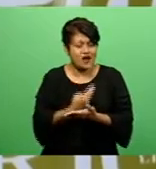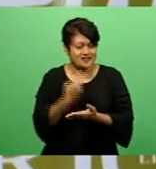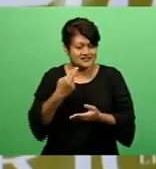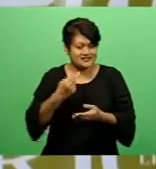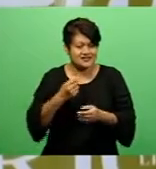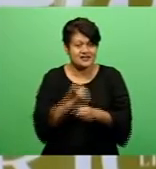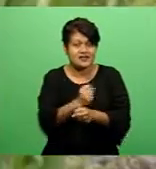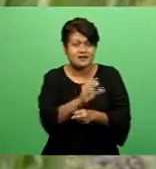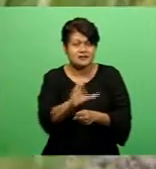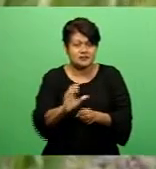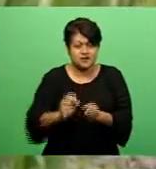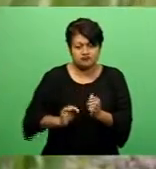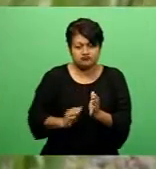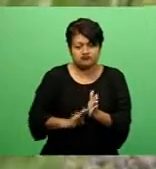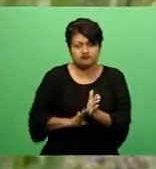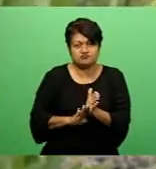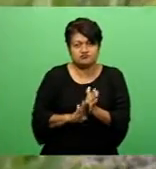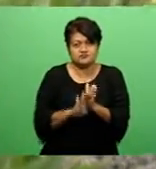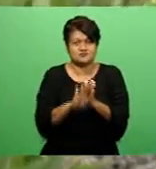last